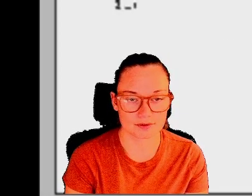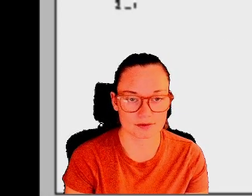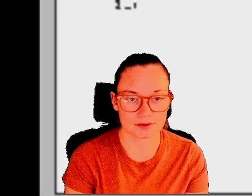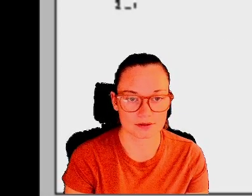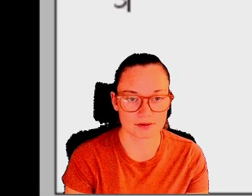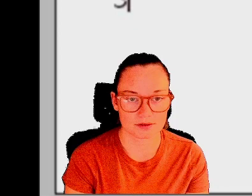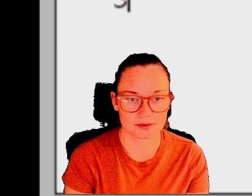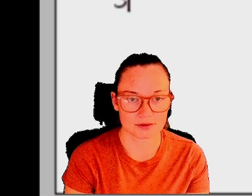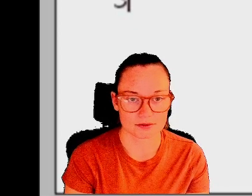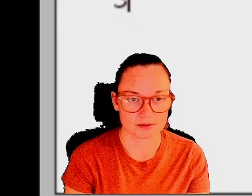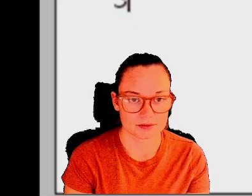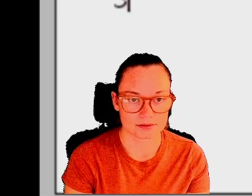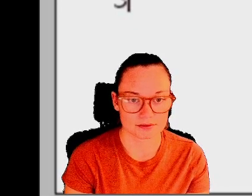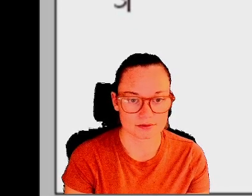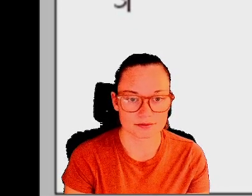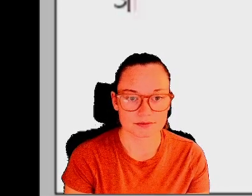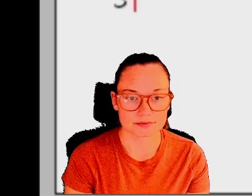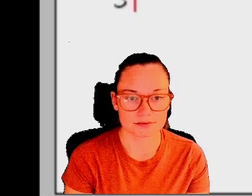5/3